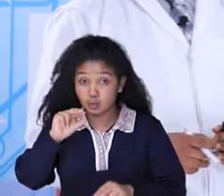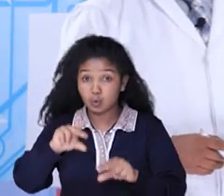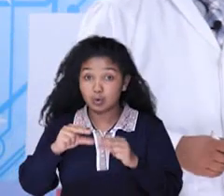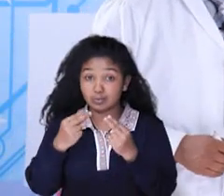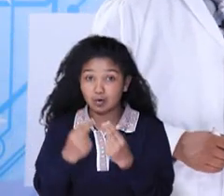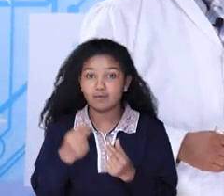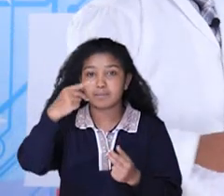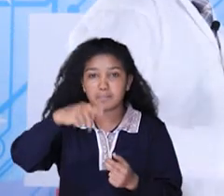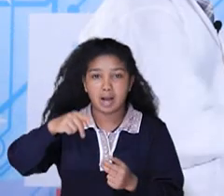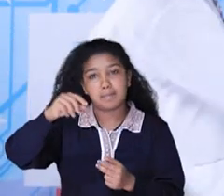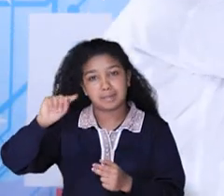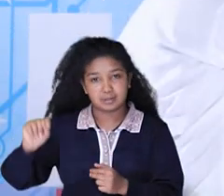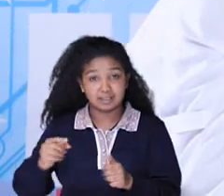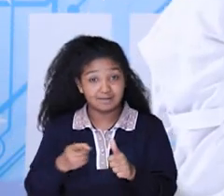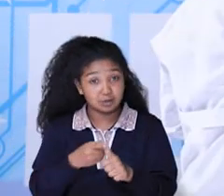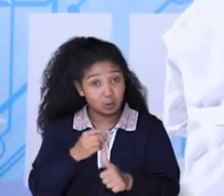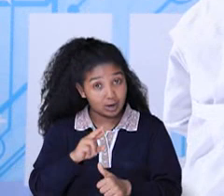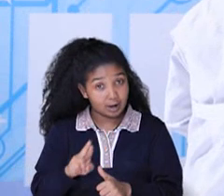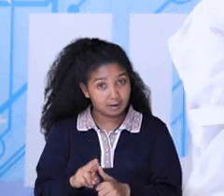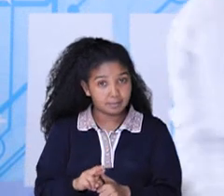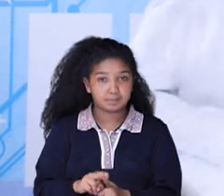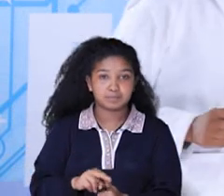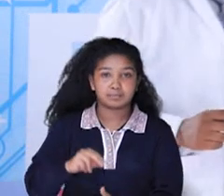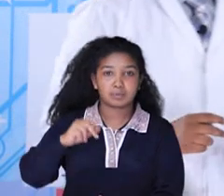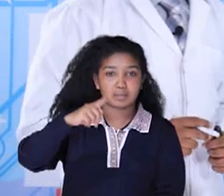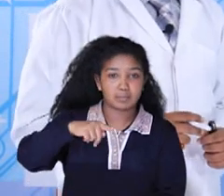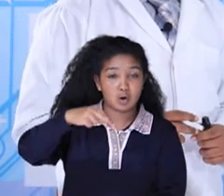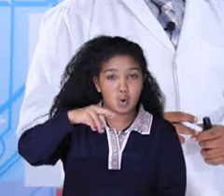primates. The first one are prosimians,